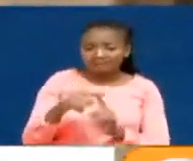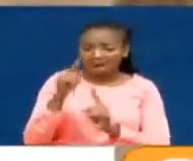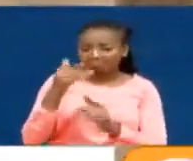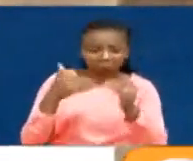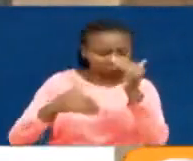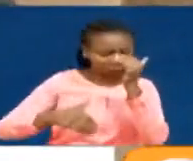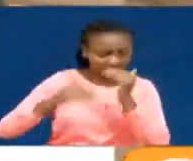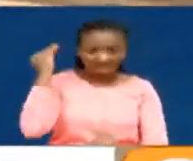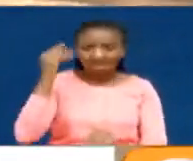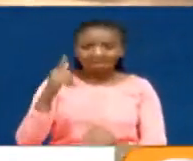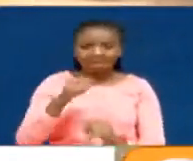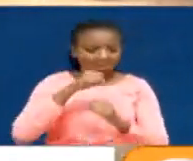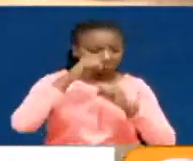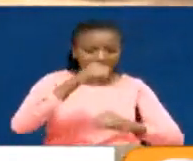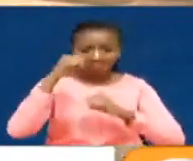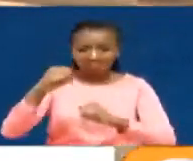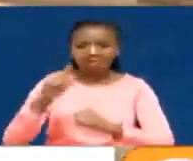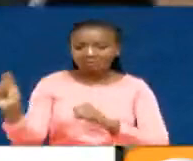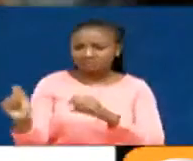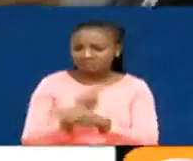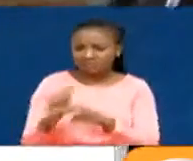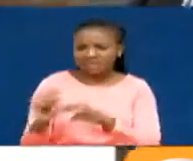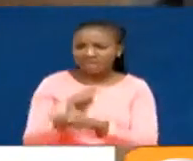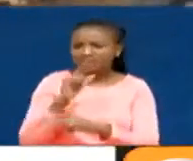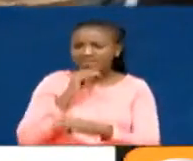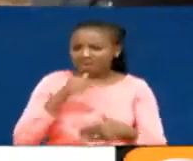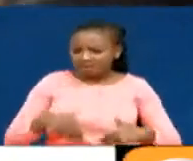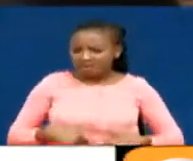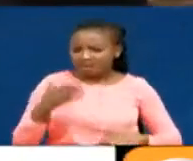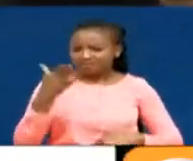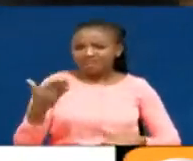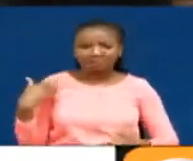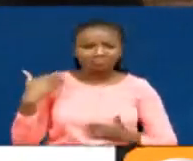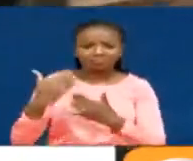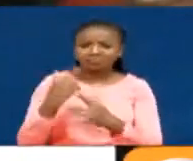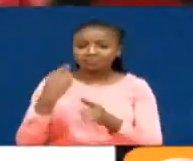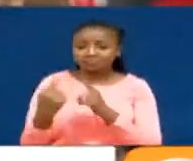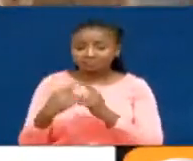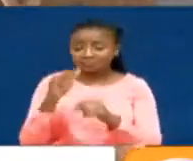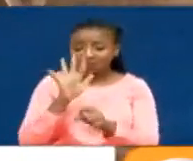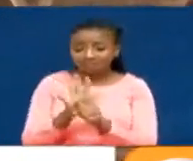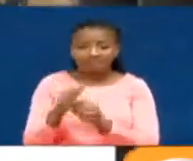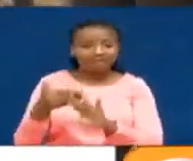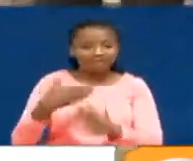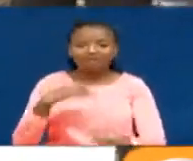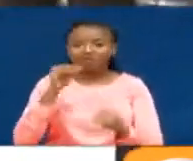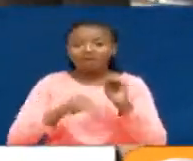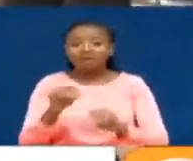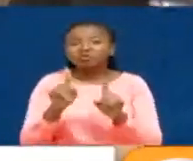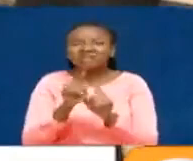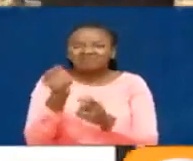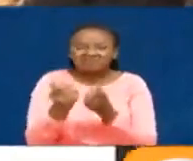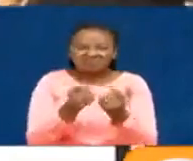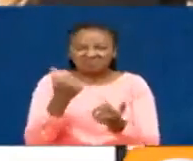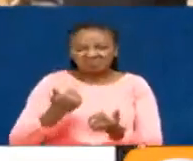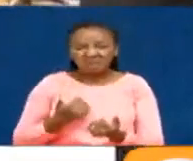professional, had been coaching young men in the area for many years. Prior to the 2007 elections, a few girls had started